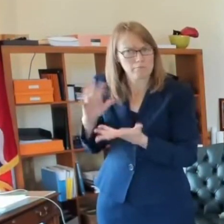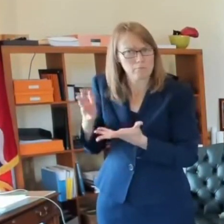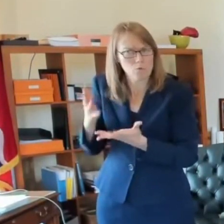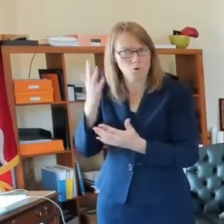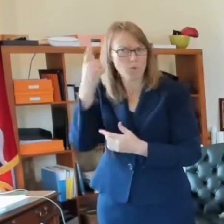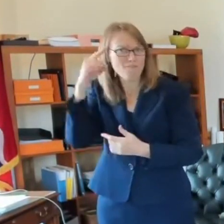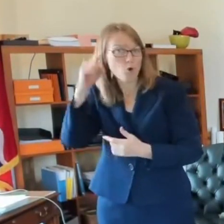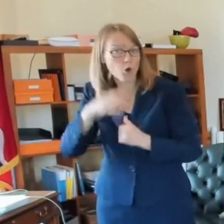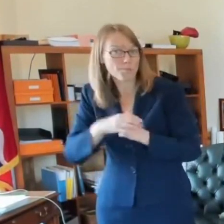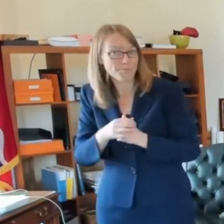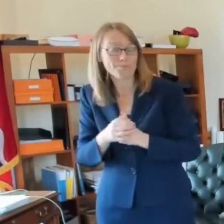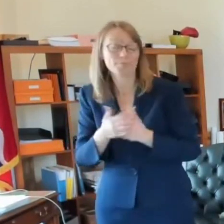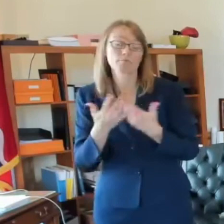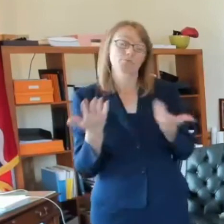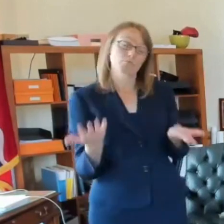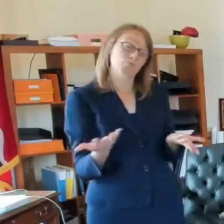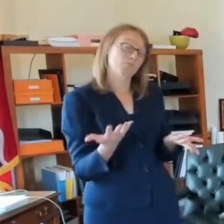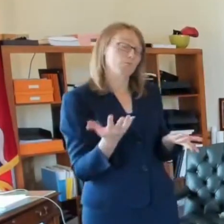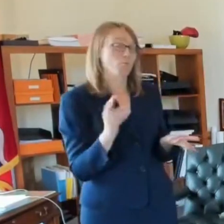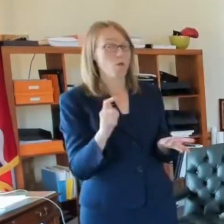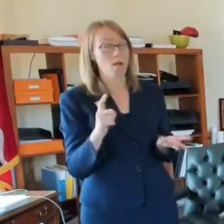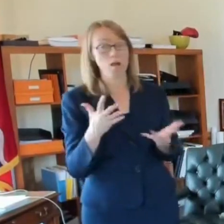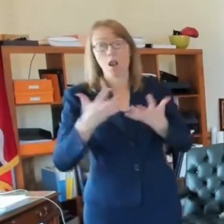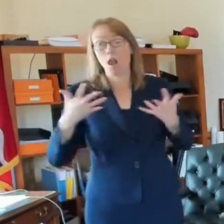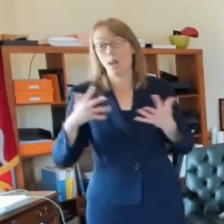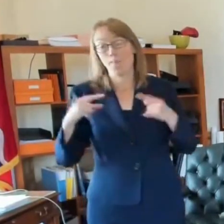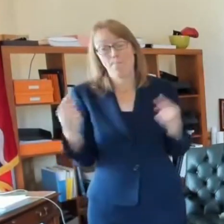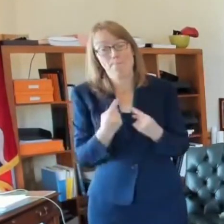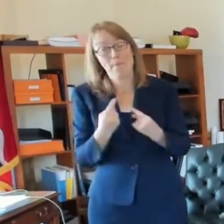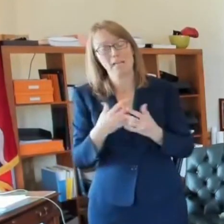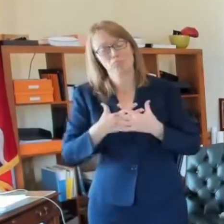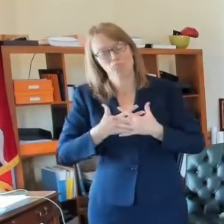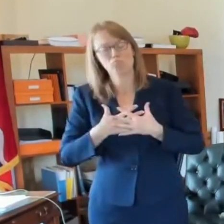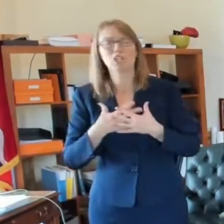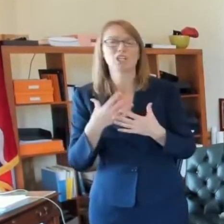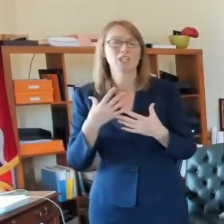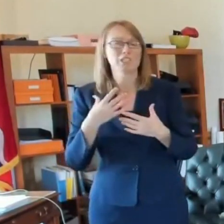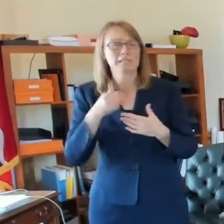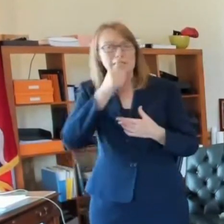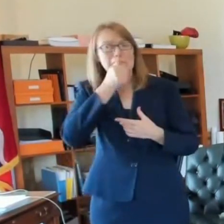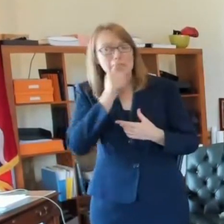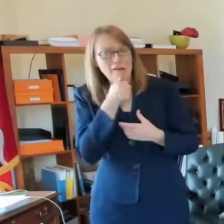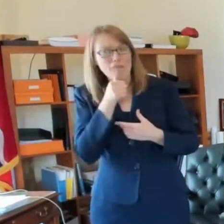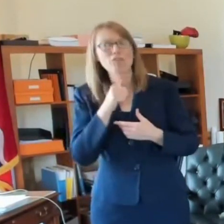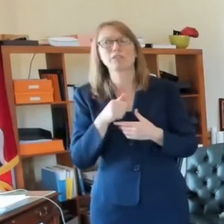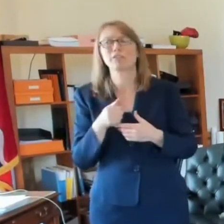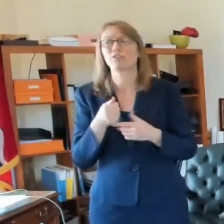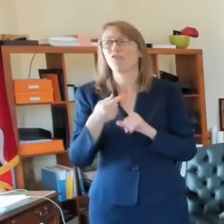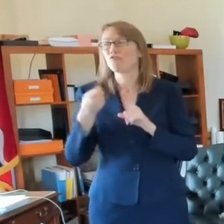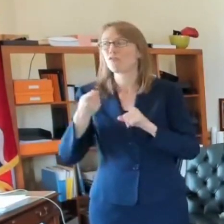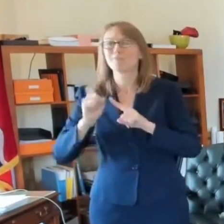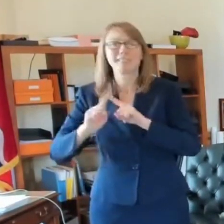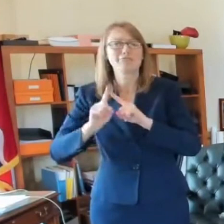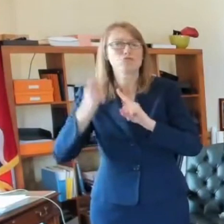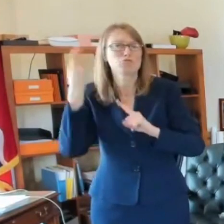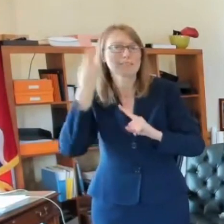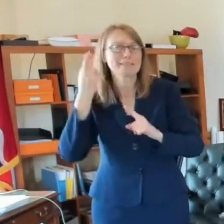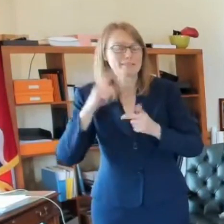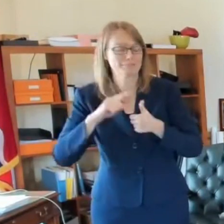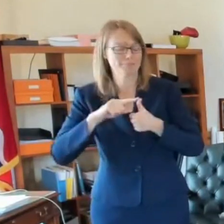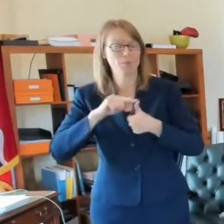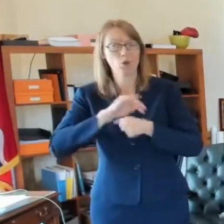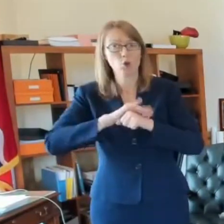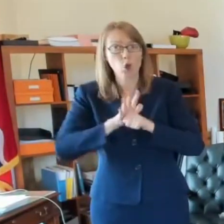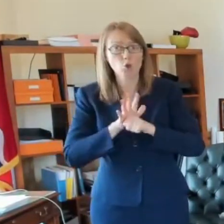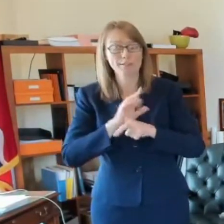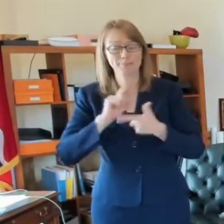there's a lot of pain and a lot of suffering in our communities as a result of COVID, as a result of people being out of jobs. So we see that aspect